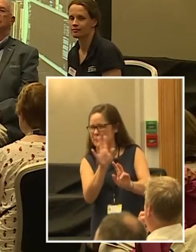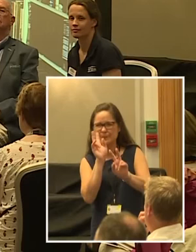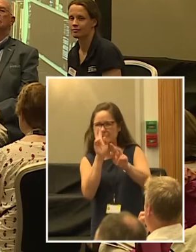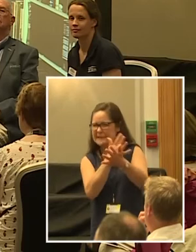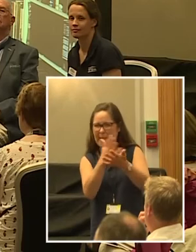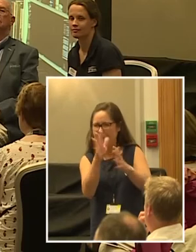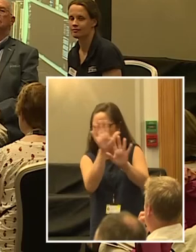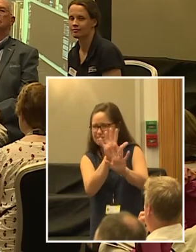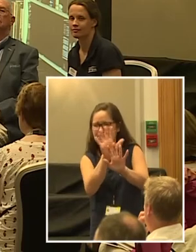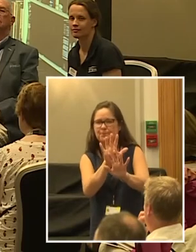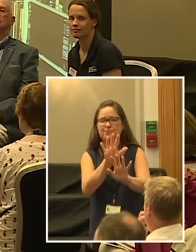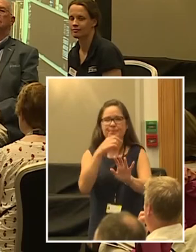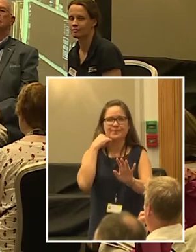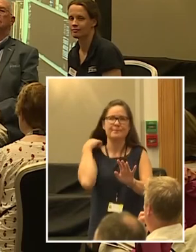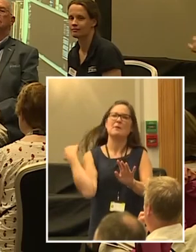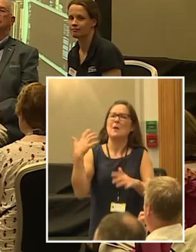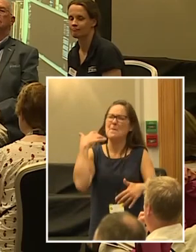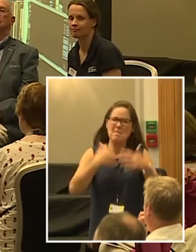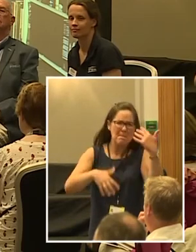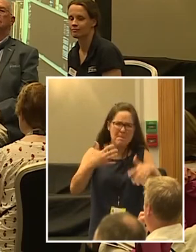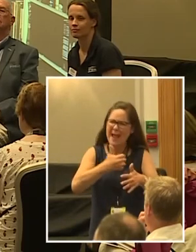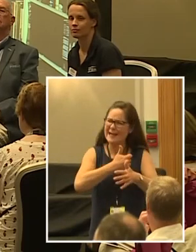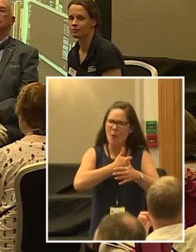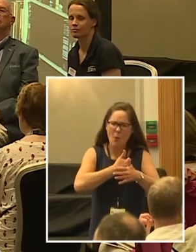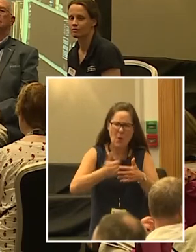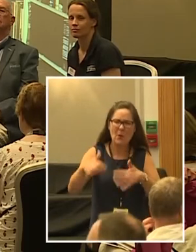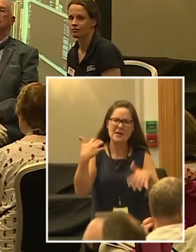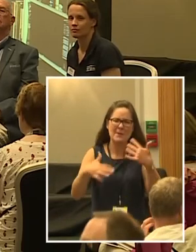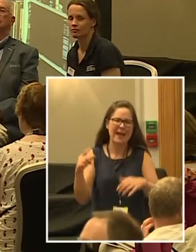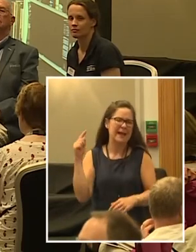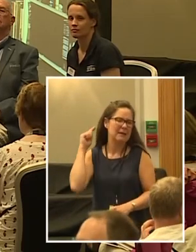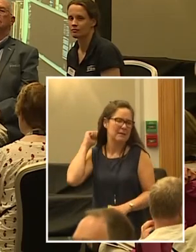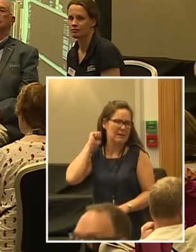pain with my back of my head. And I've also